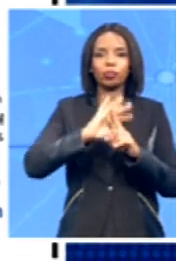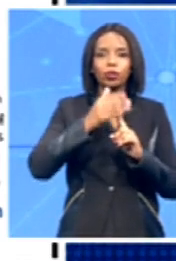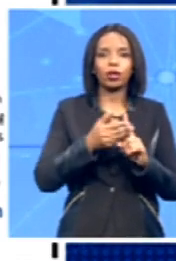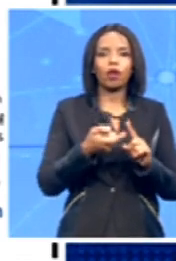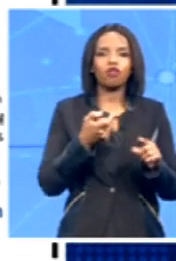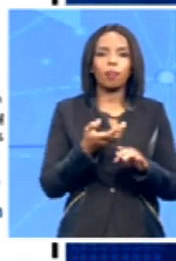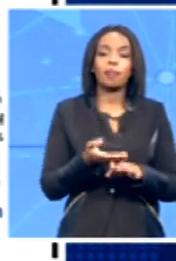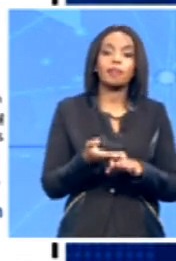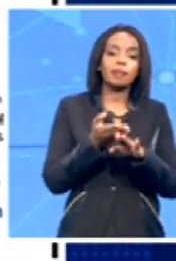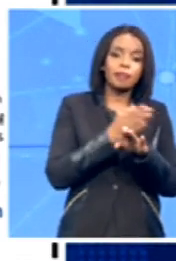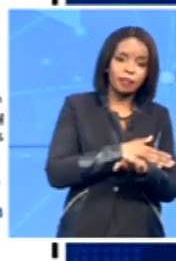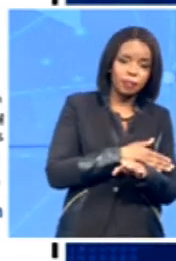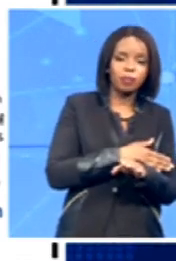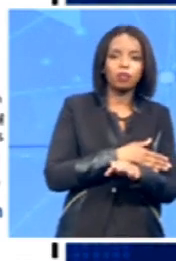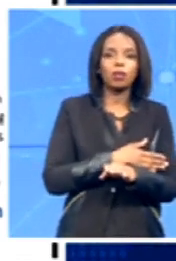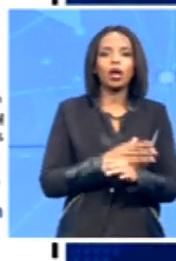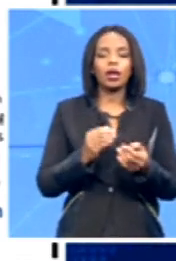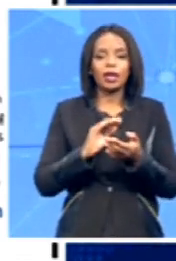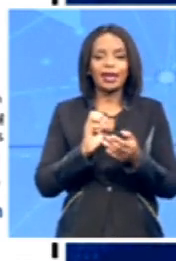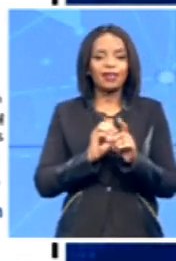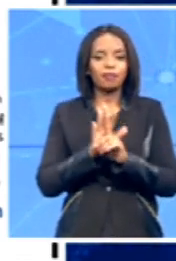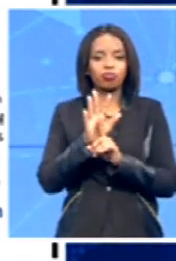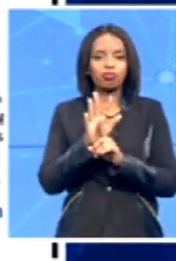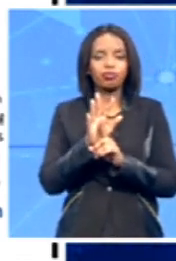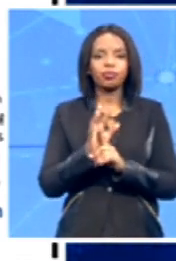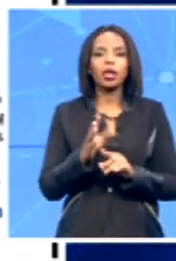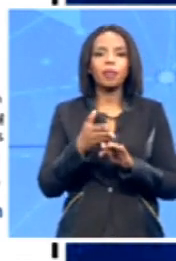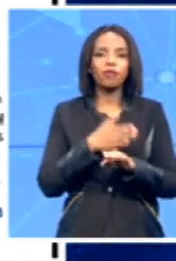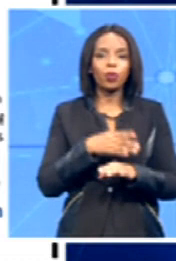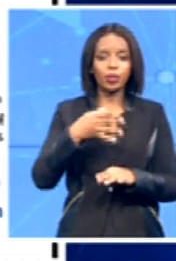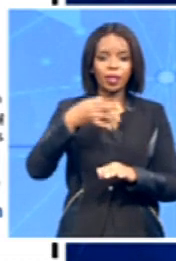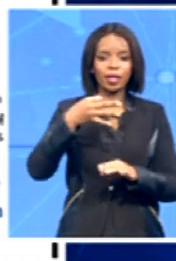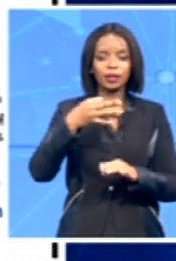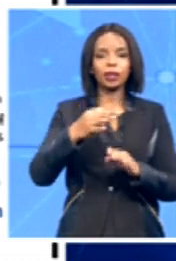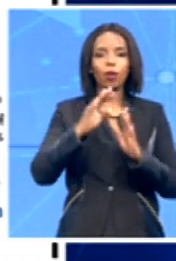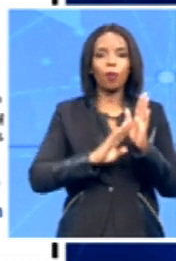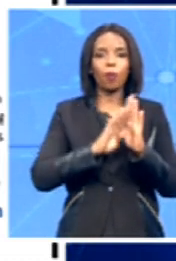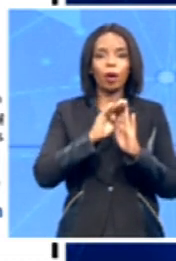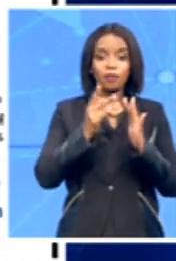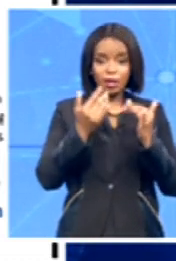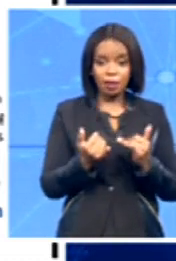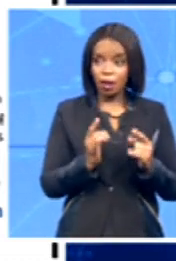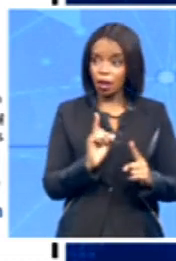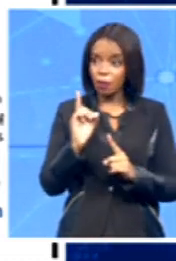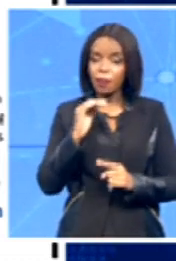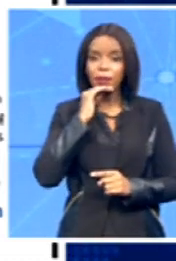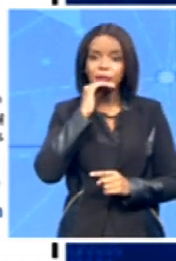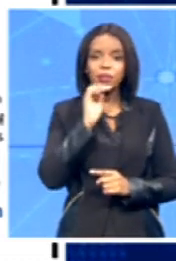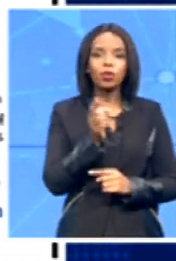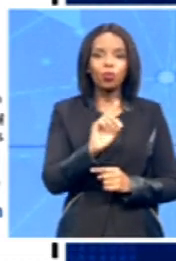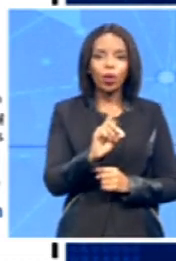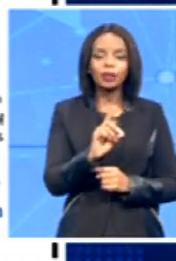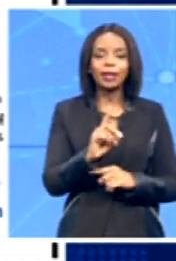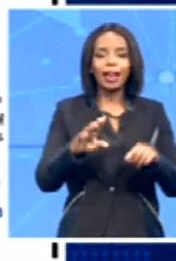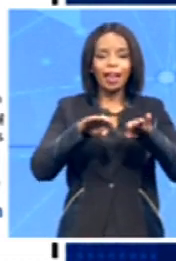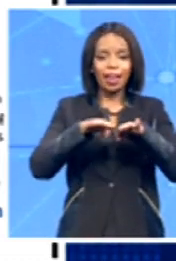fourth wave. So this is a very important finding for us. It says that the levels of protection before the fourth wave